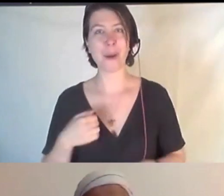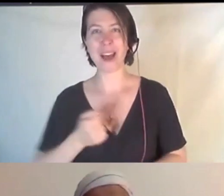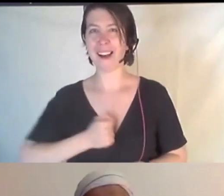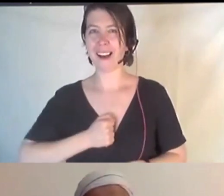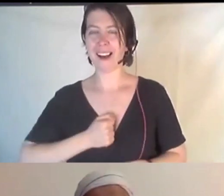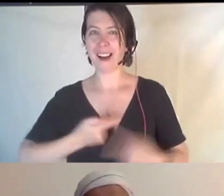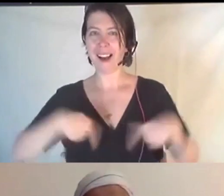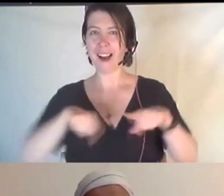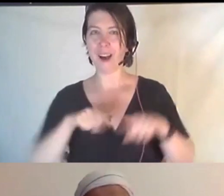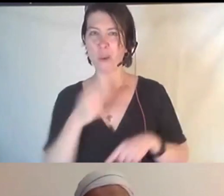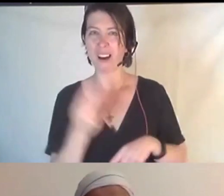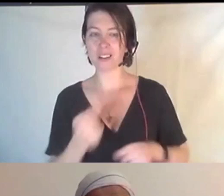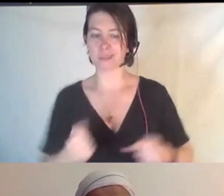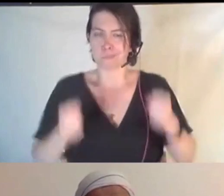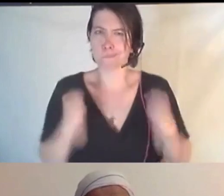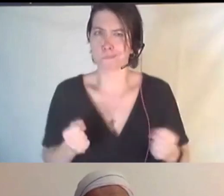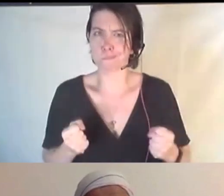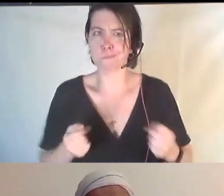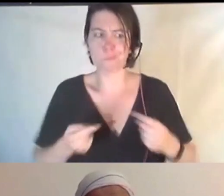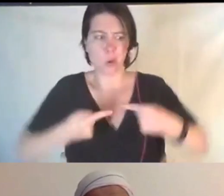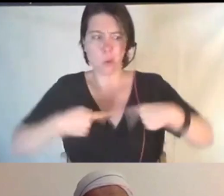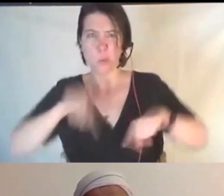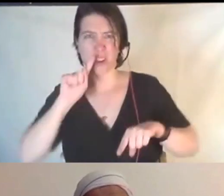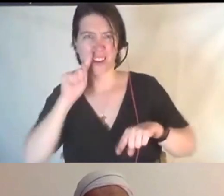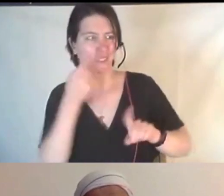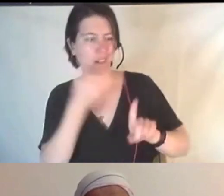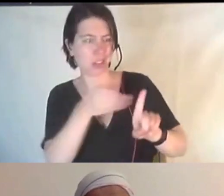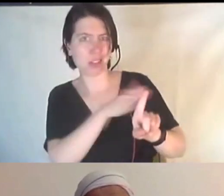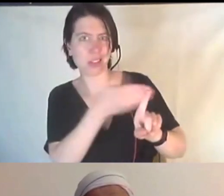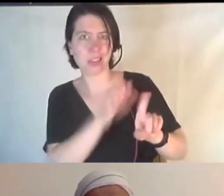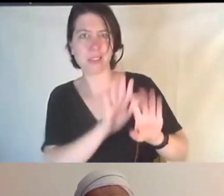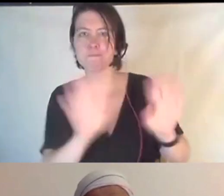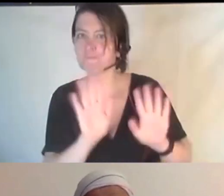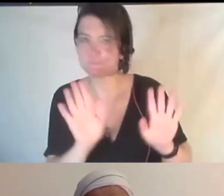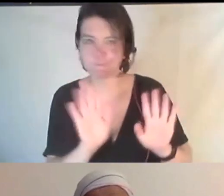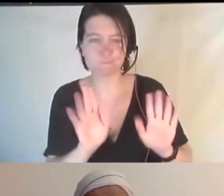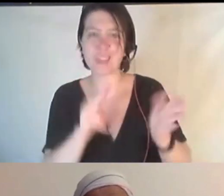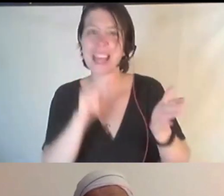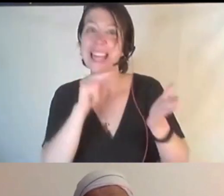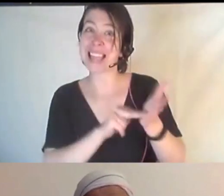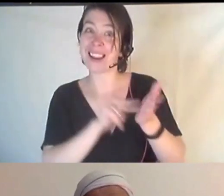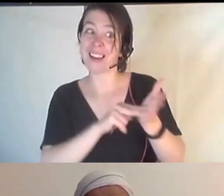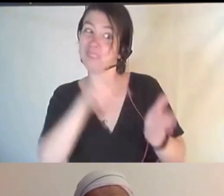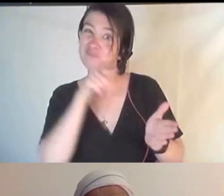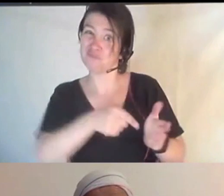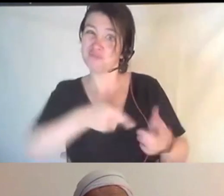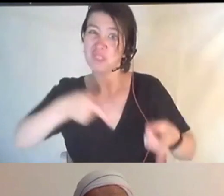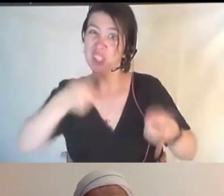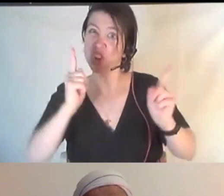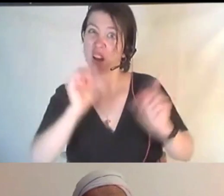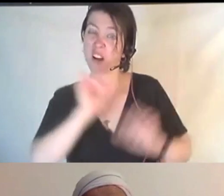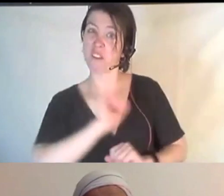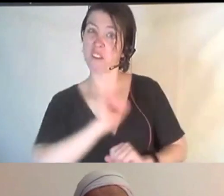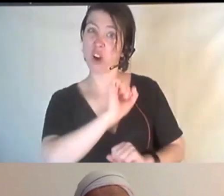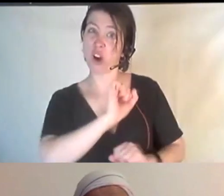artists. And I have never seen a situation where we could. Nena is very in charge of her practice. If